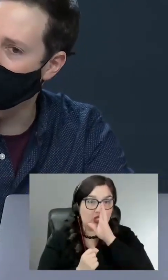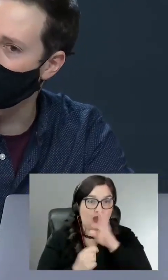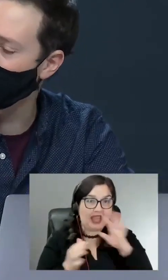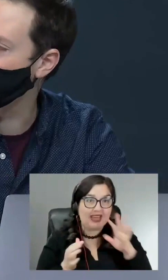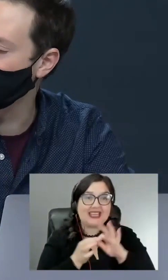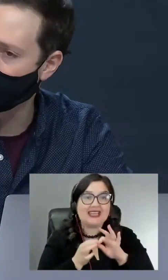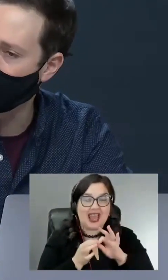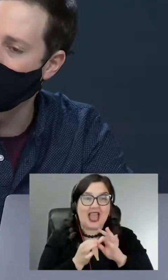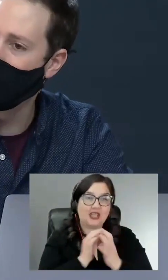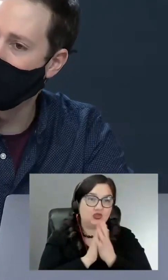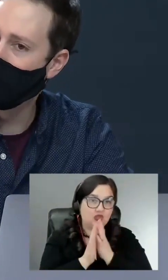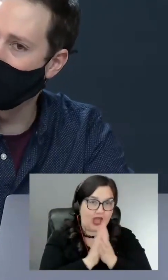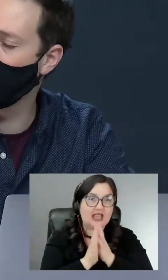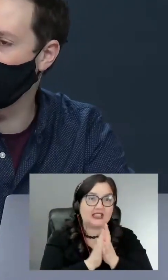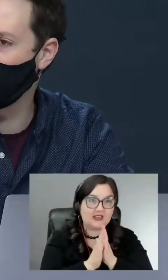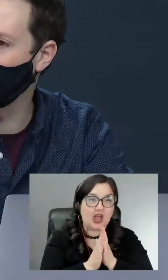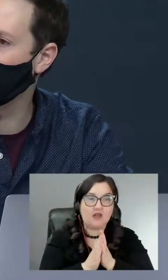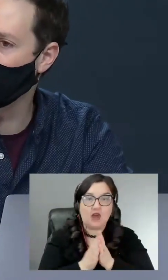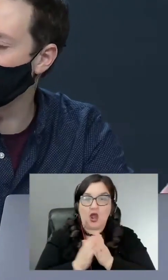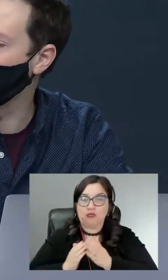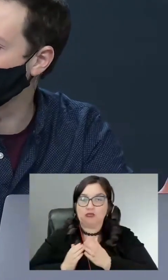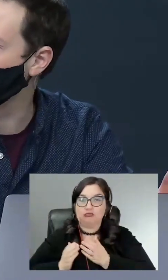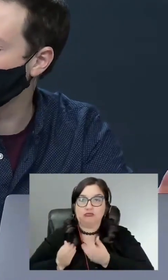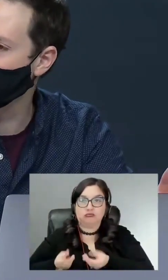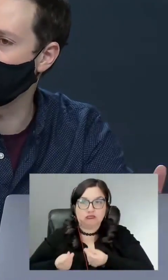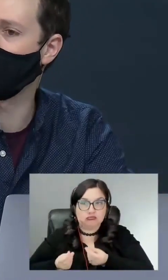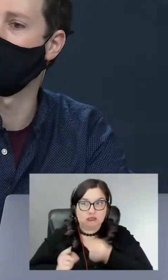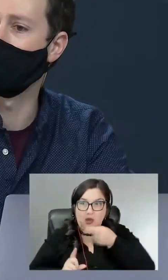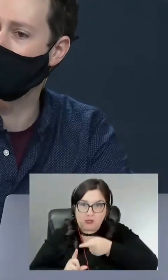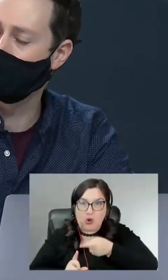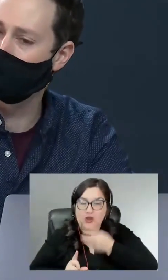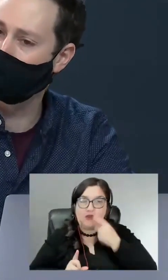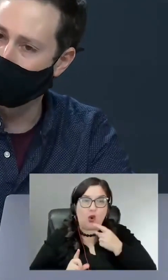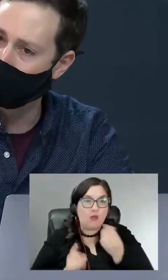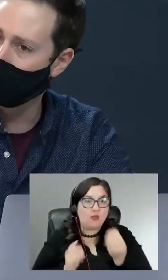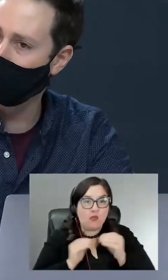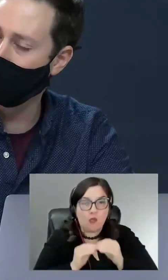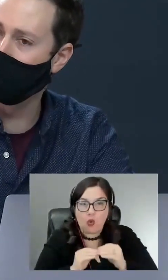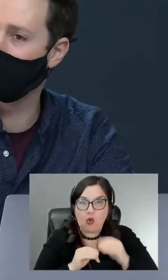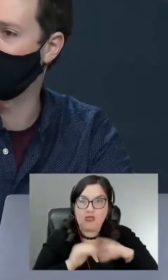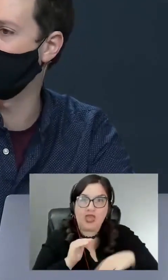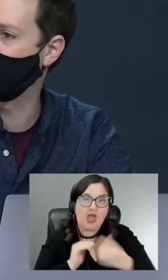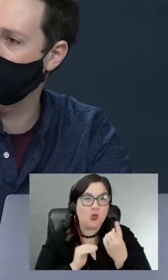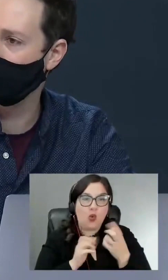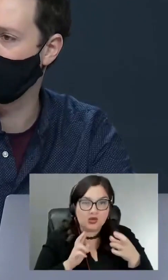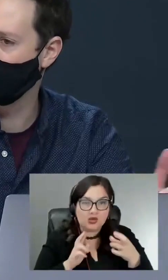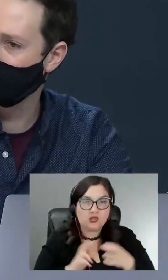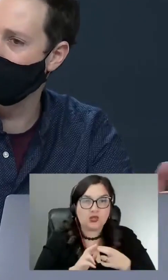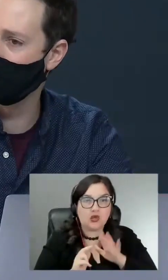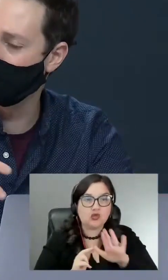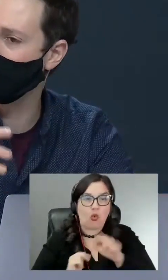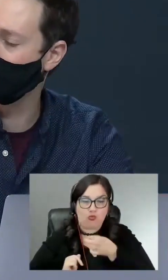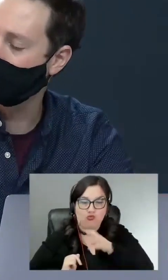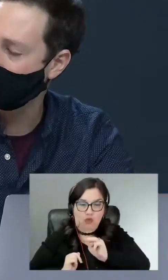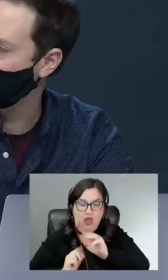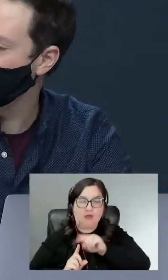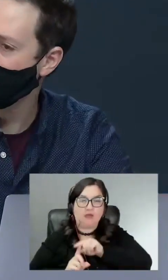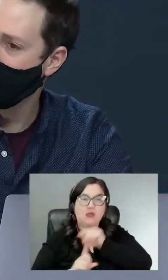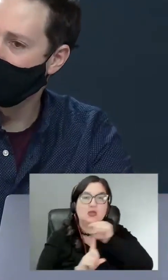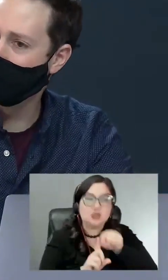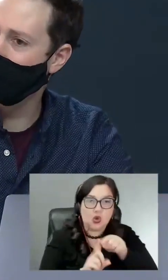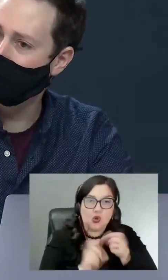a point of presence anywhere to one or more regions. So it's always from your on-prem to the region or many regions and